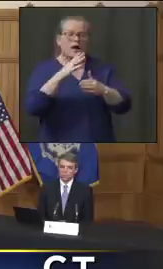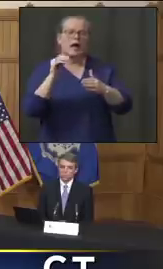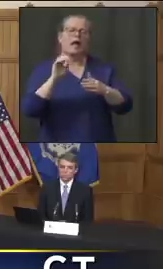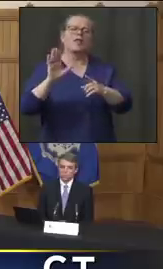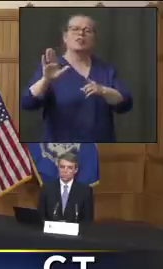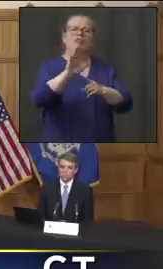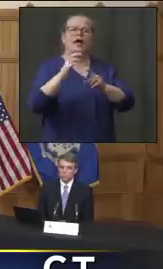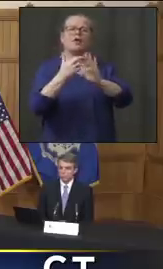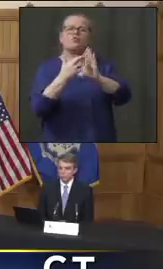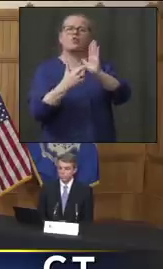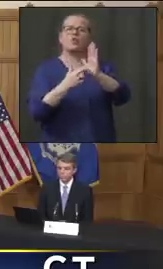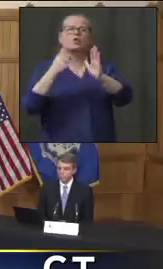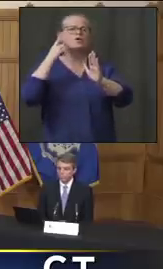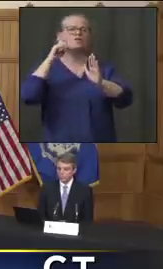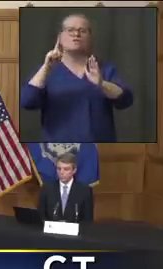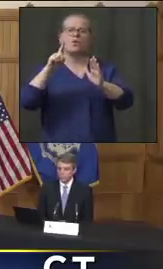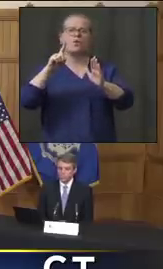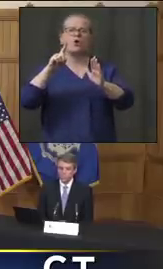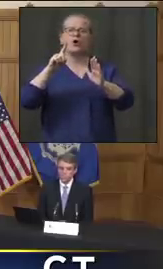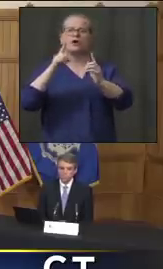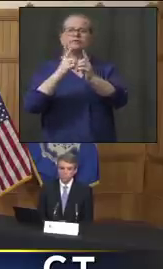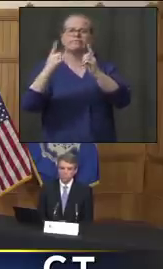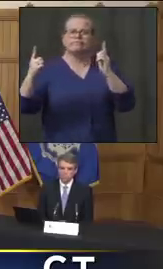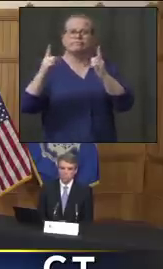guidelines? You know, stools 6 feet apart.